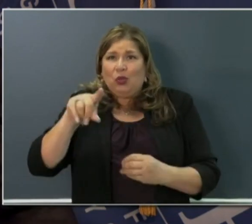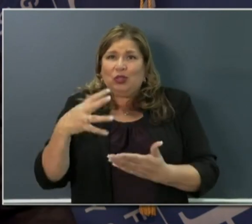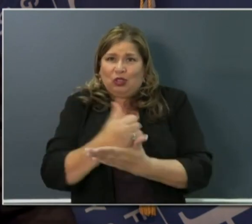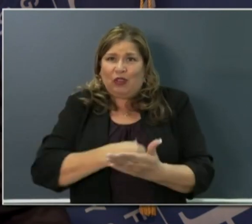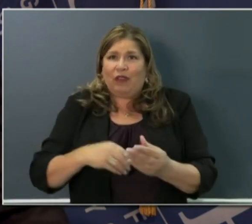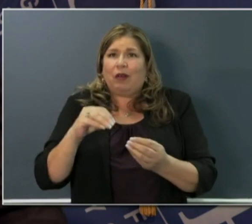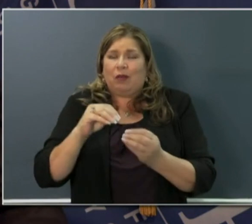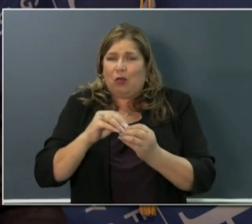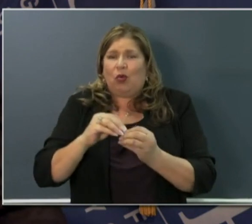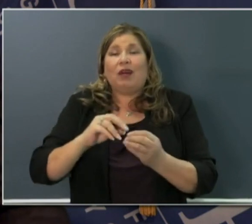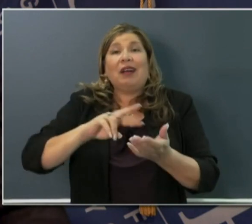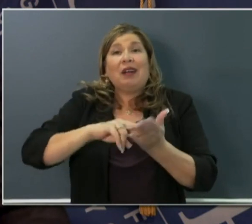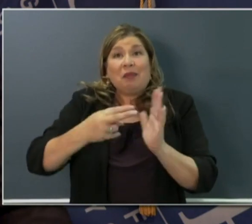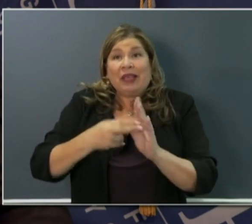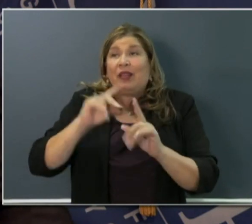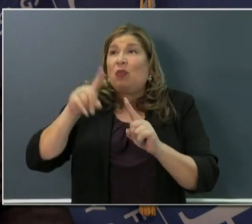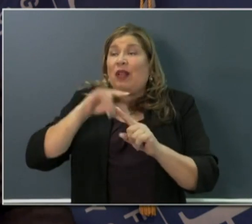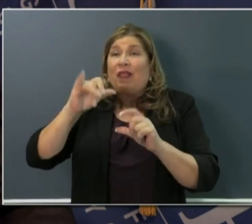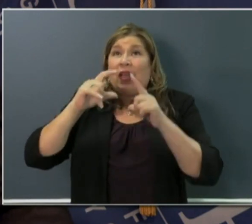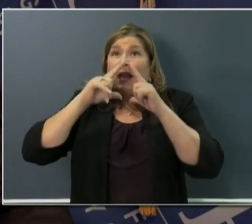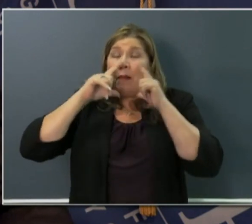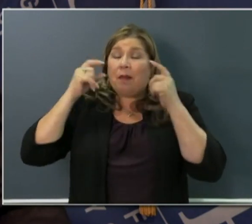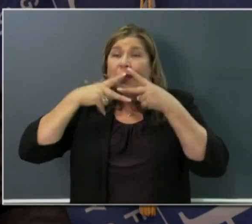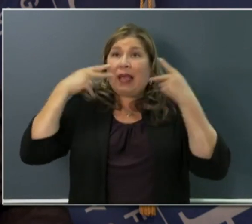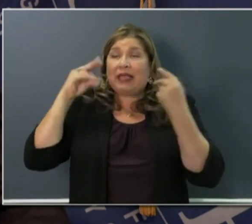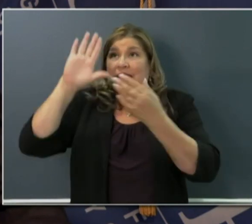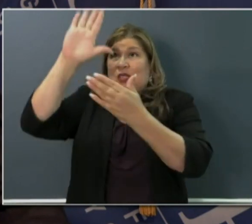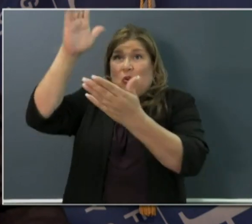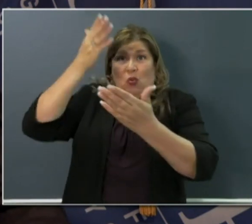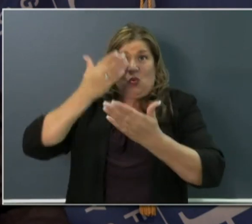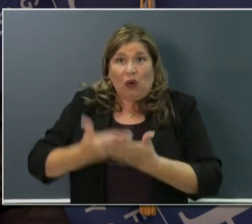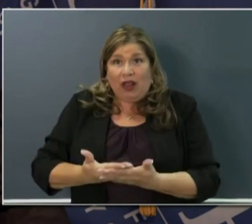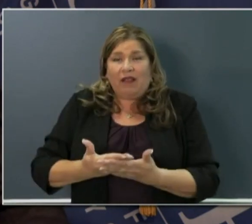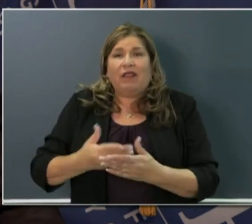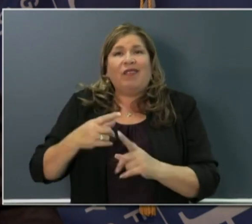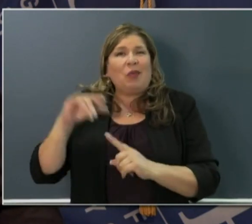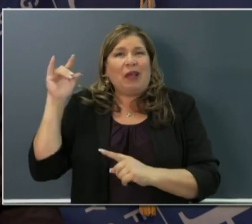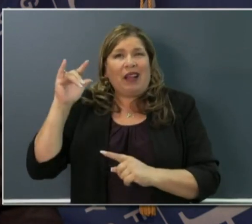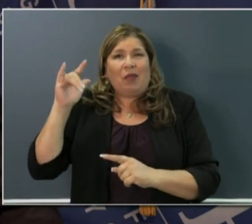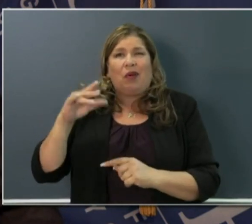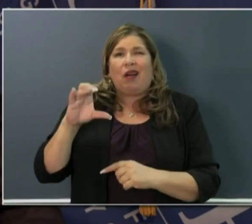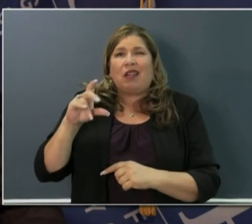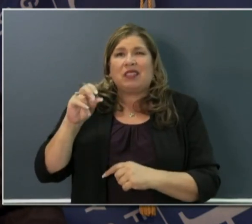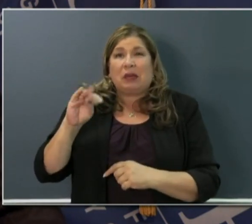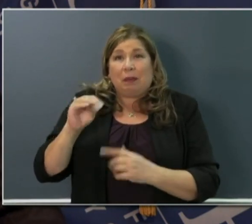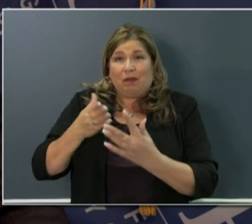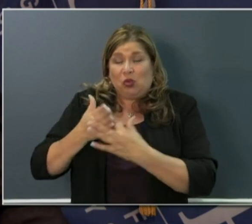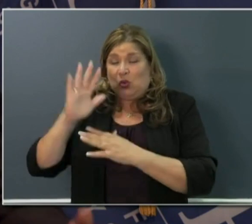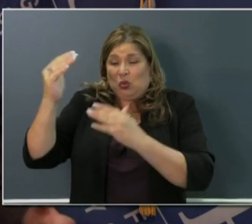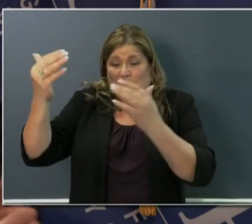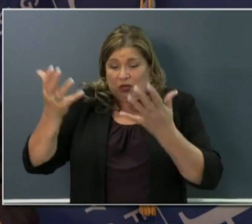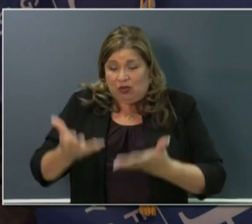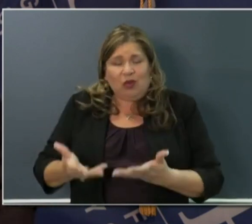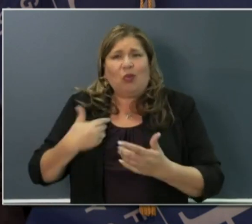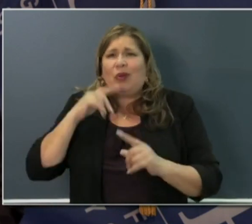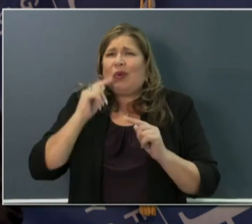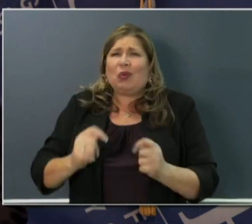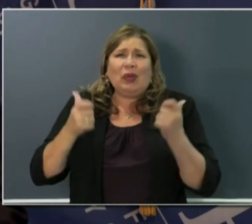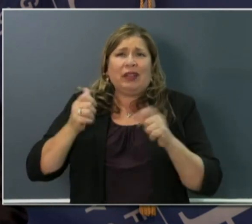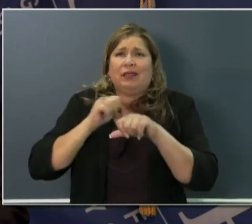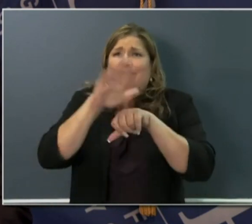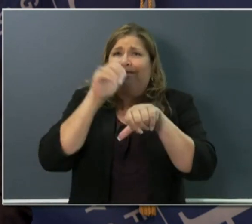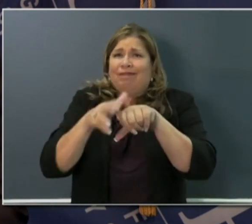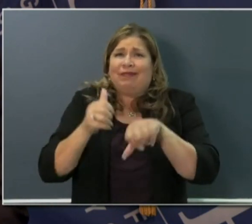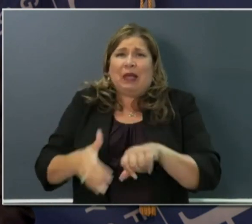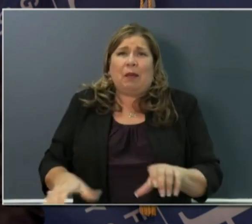the docks, when they get through the airport and customs, we're going to get them out as quickly as we humanly possibly can. Those procurements